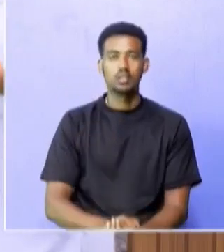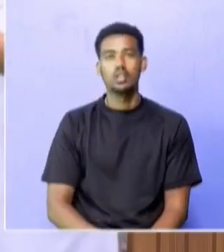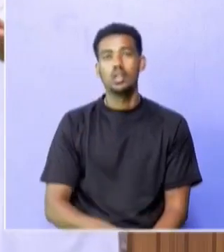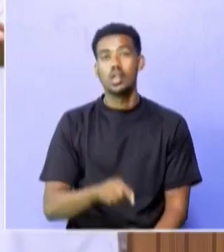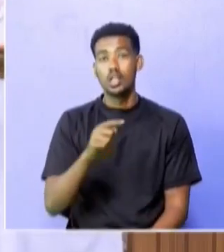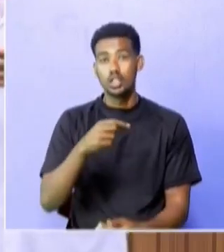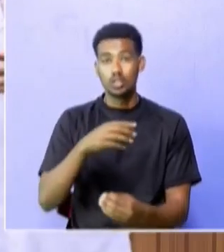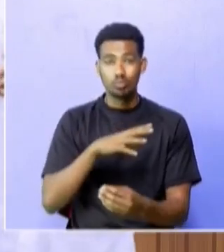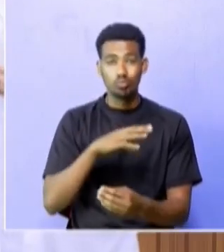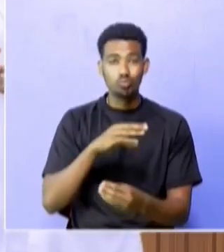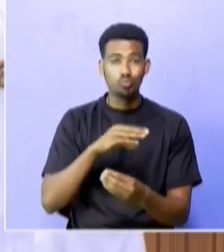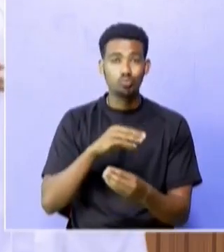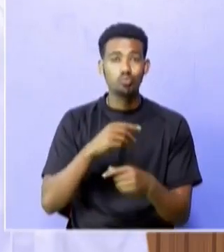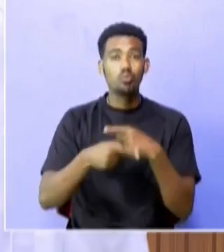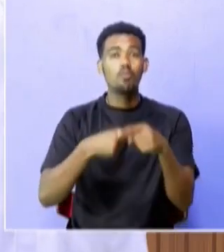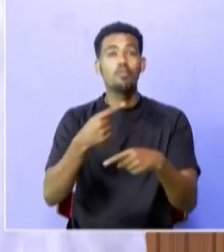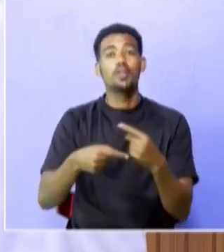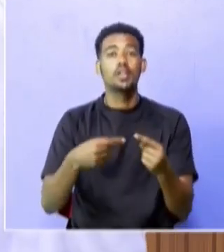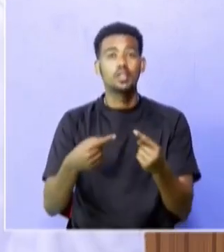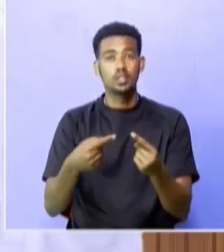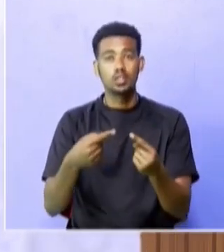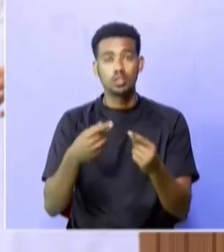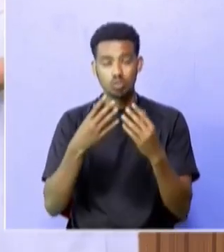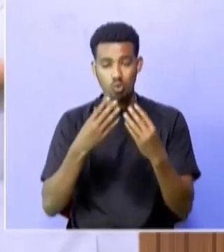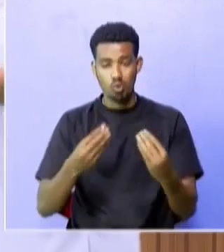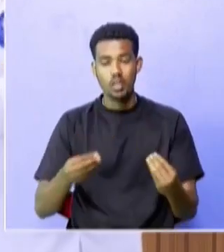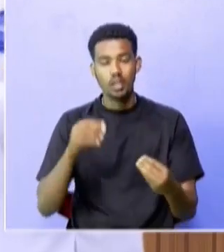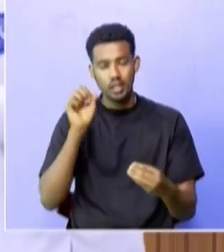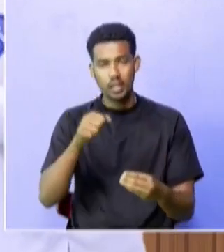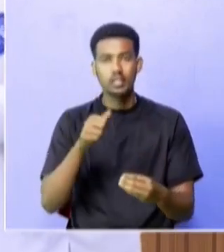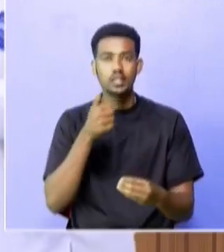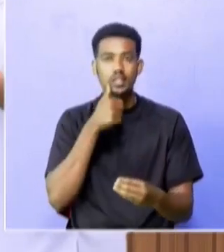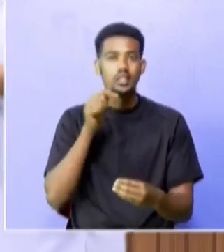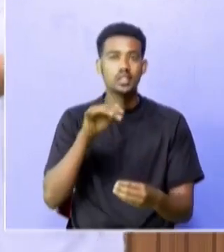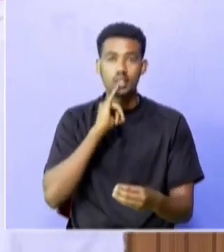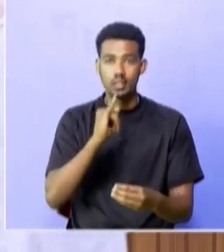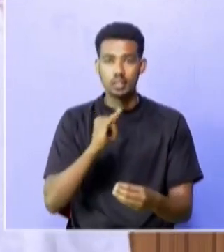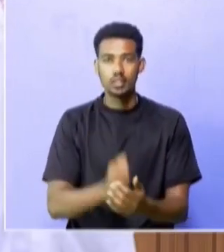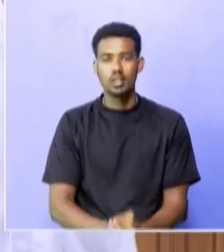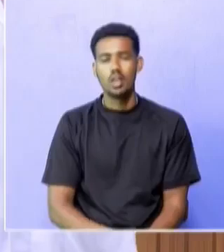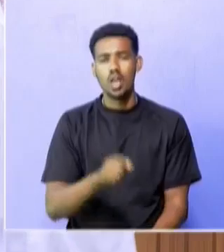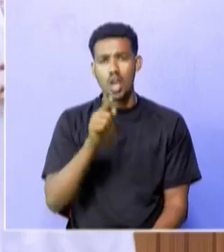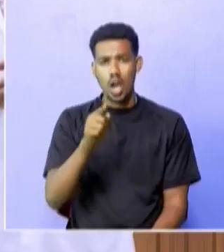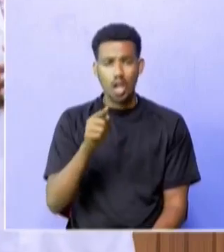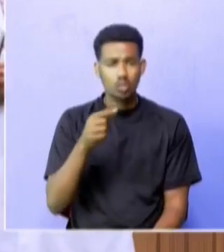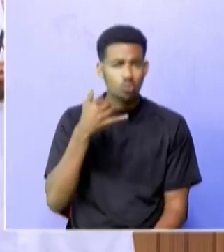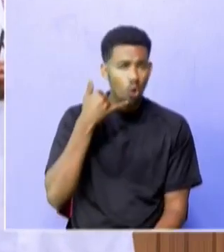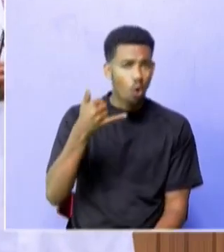moving slowly? Yes, she is. Are you calling the teacher?